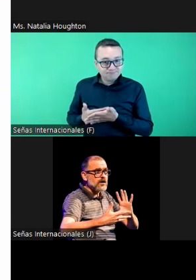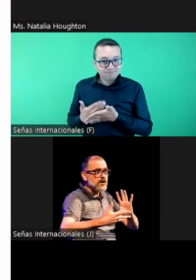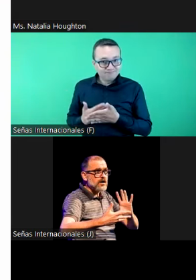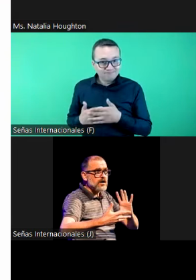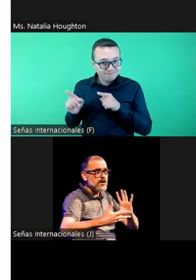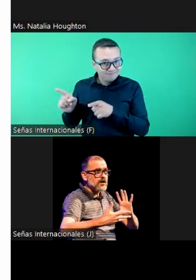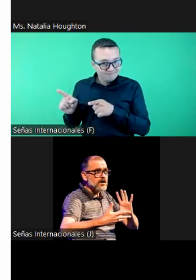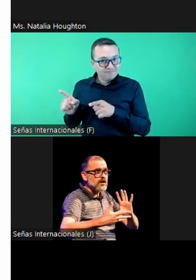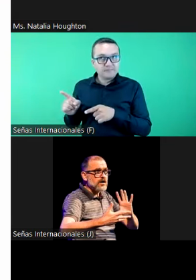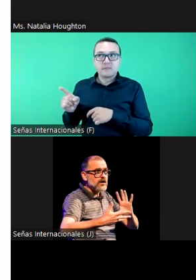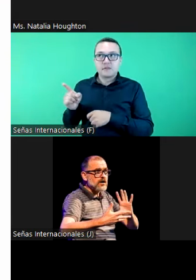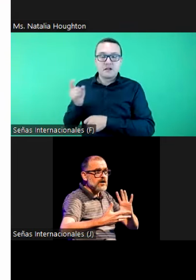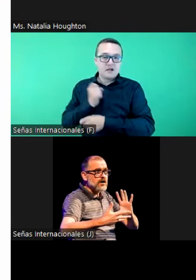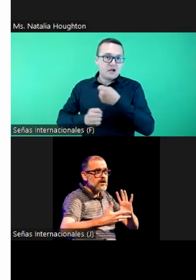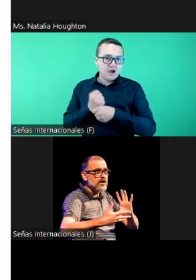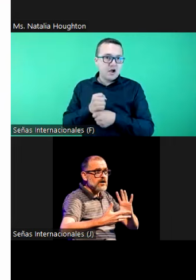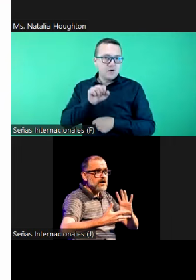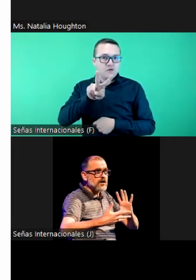available